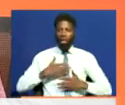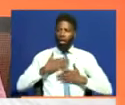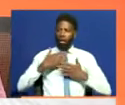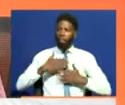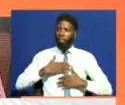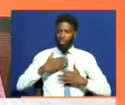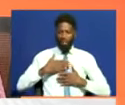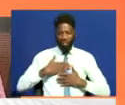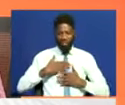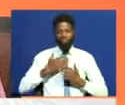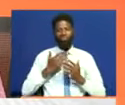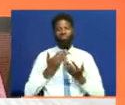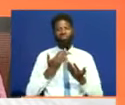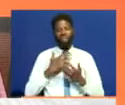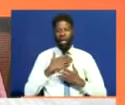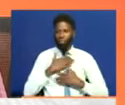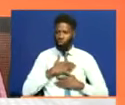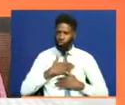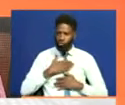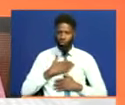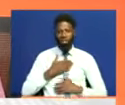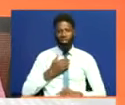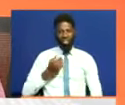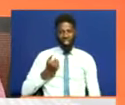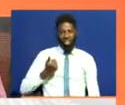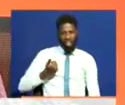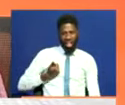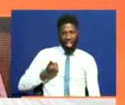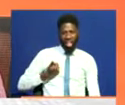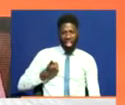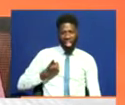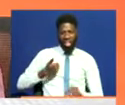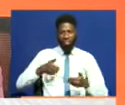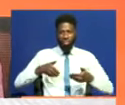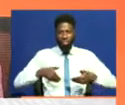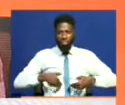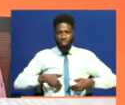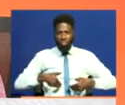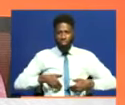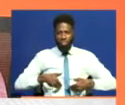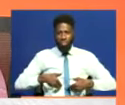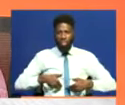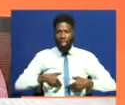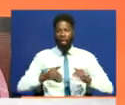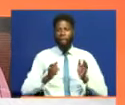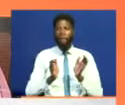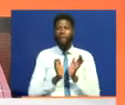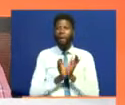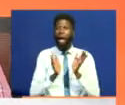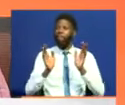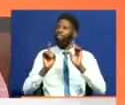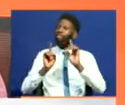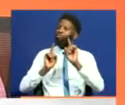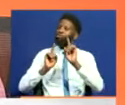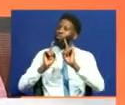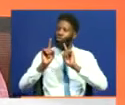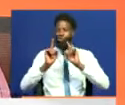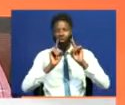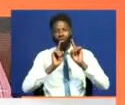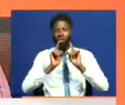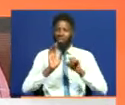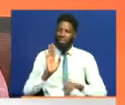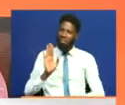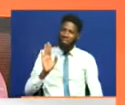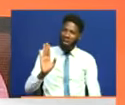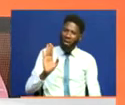come out and spoken and told their stories, because it is then through that then we get to understand more, and also